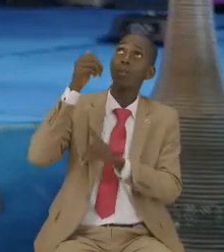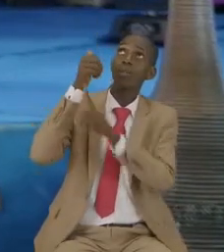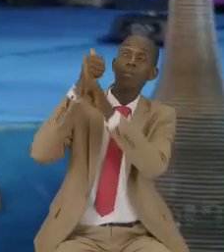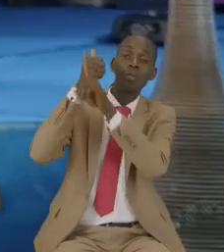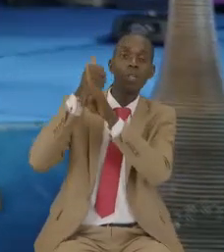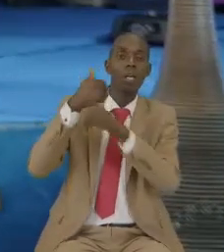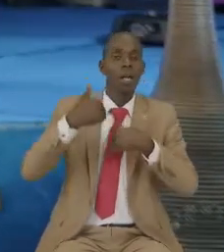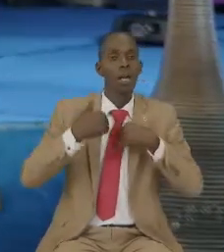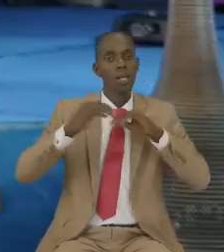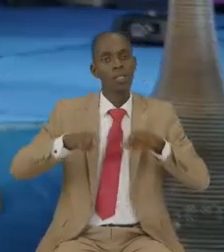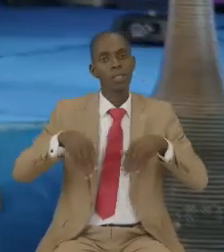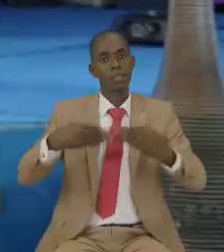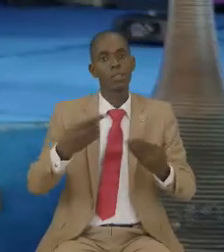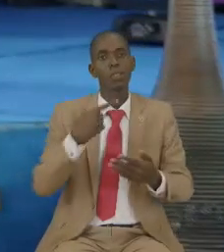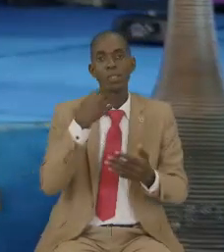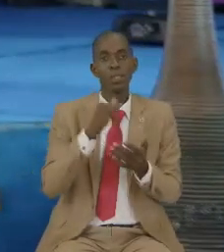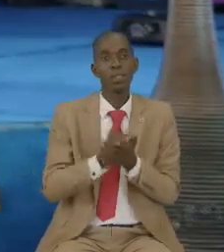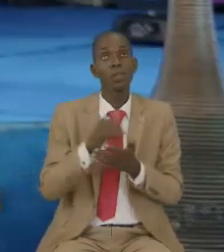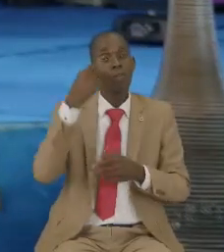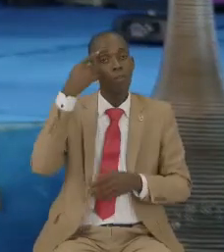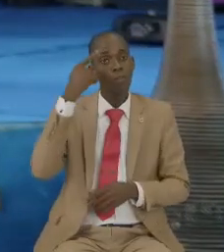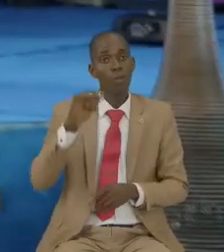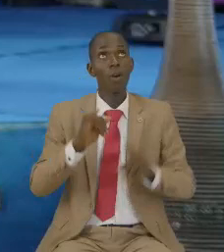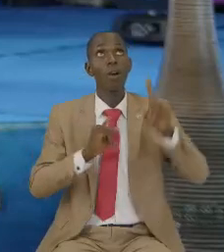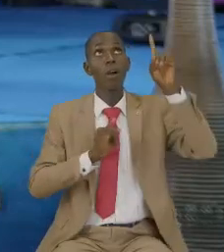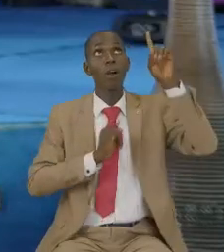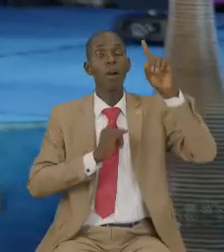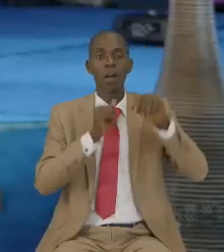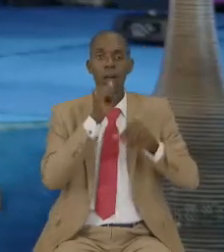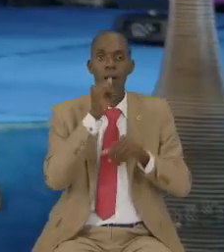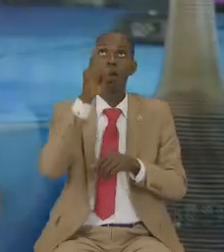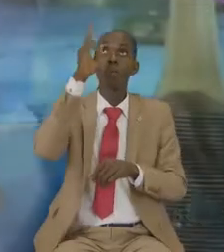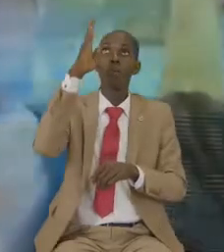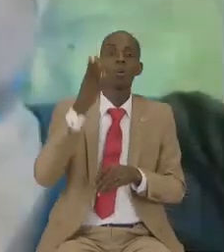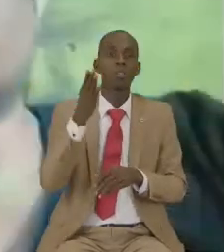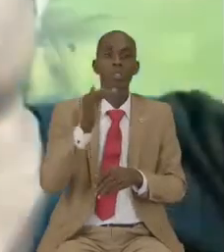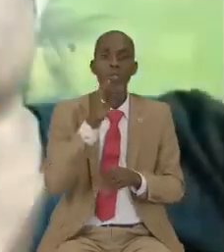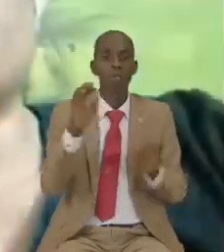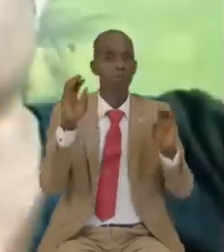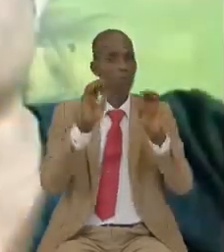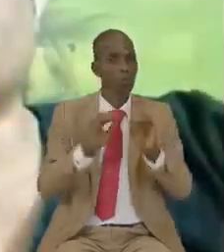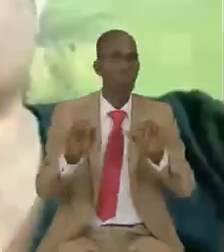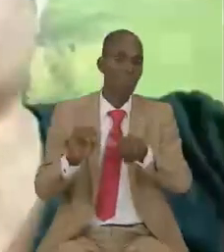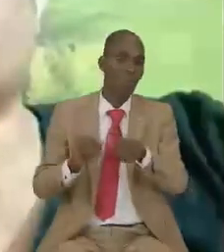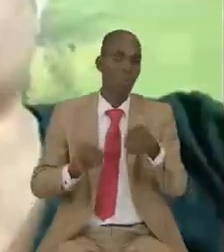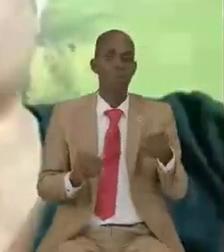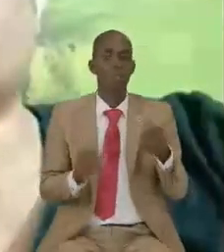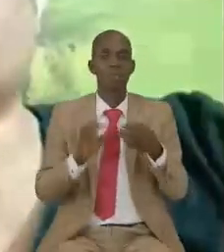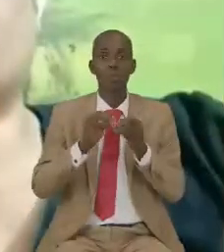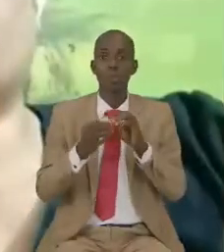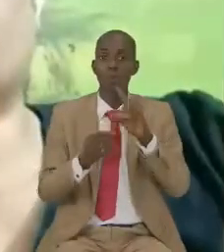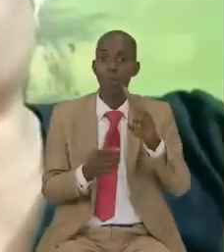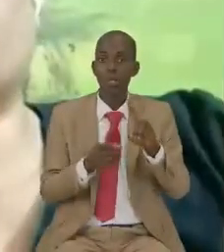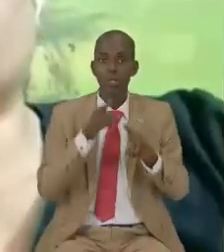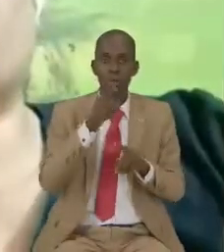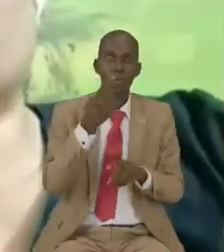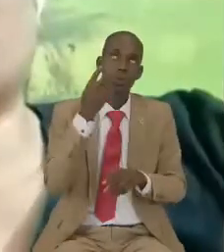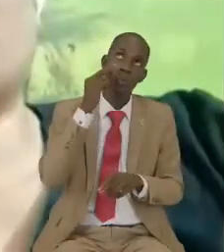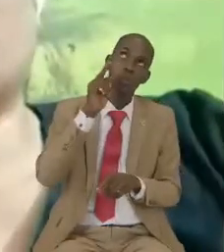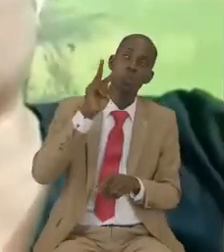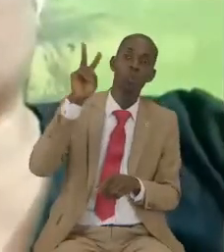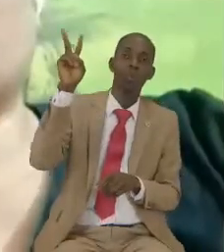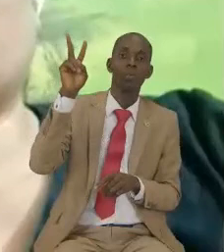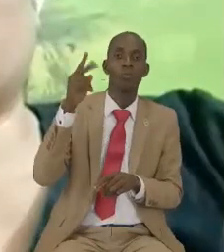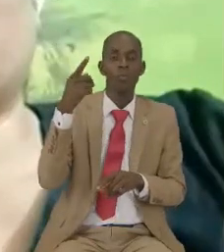He said, for I am God and there is none else. Number one, you behold